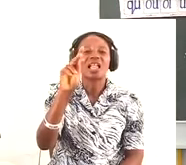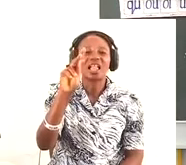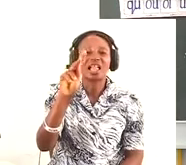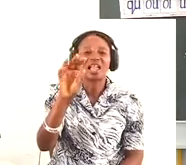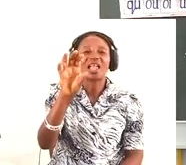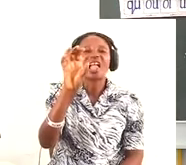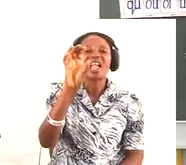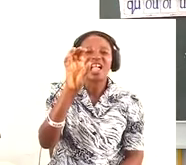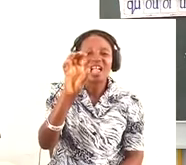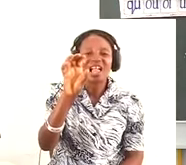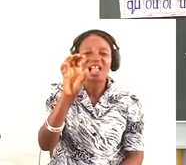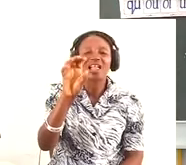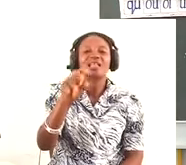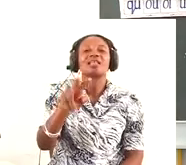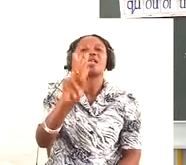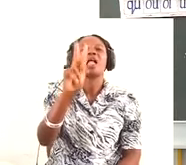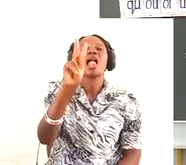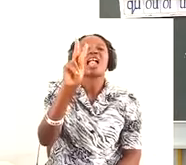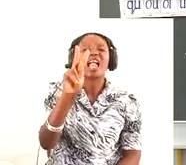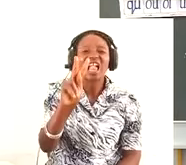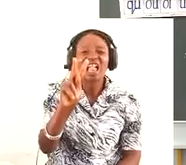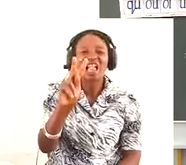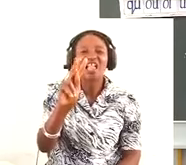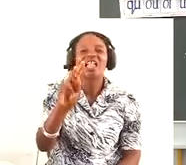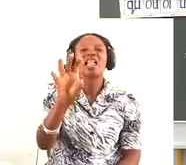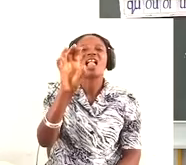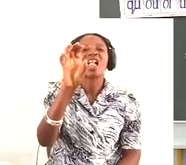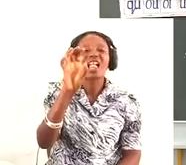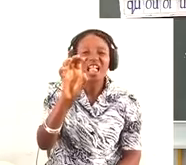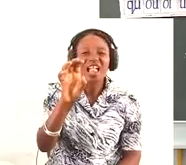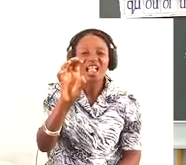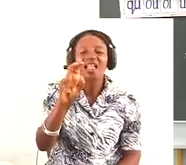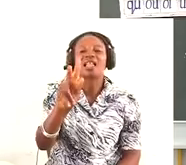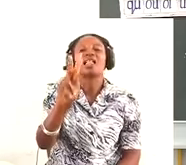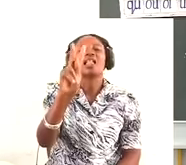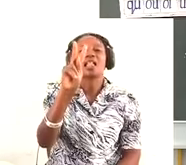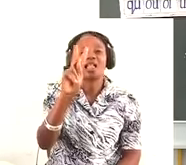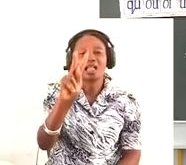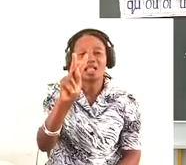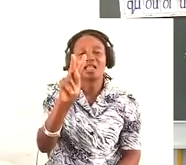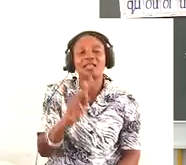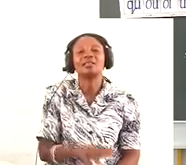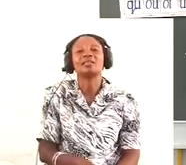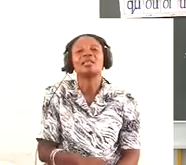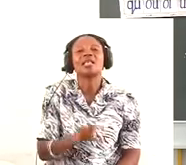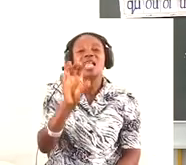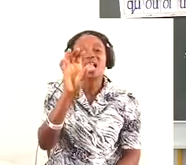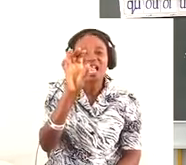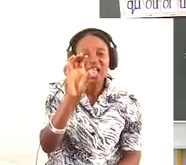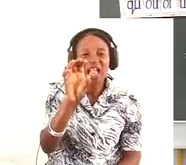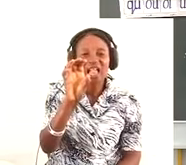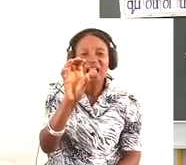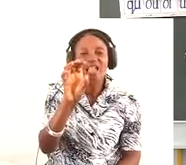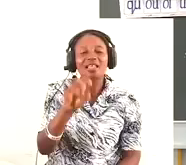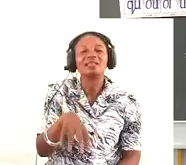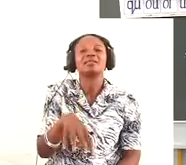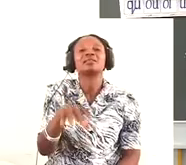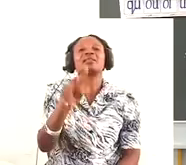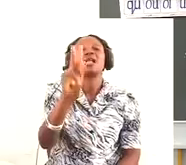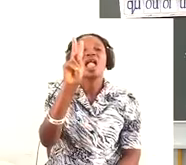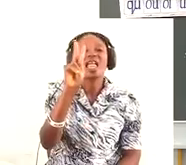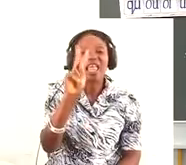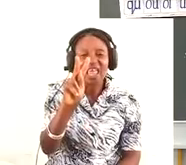And the K also have K, K. Good. Now, we say K.